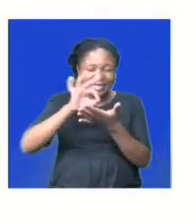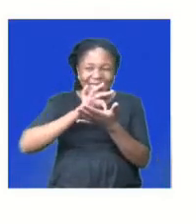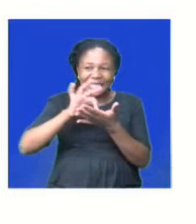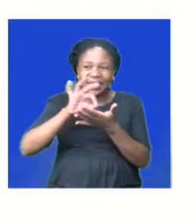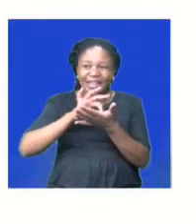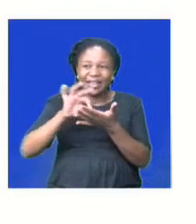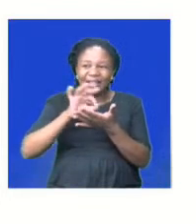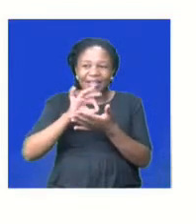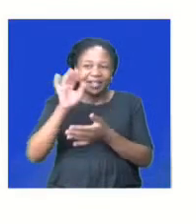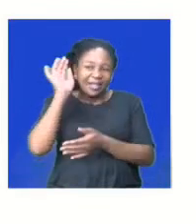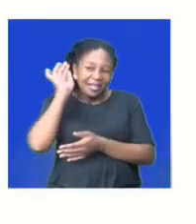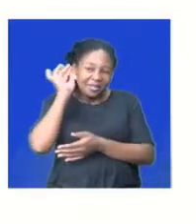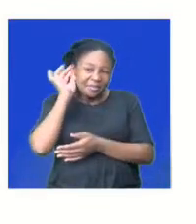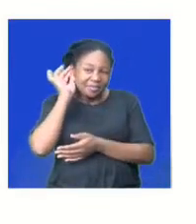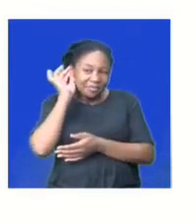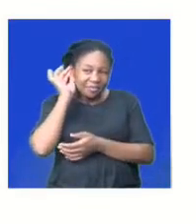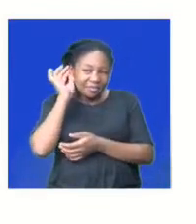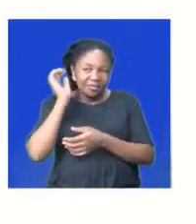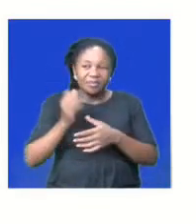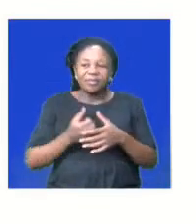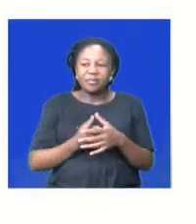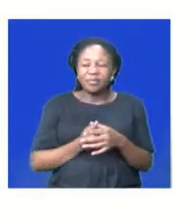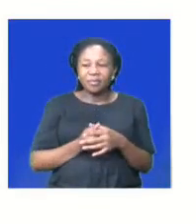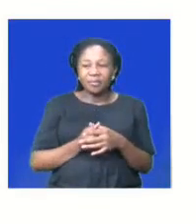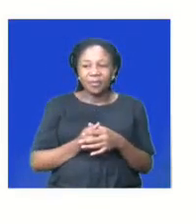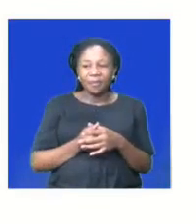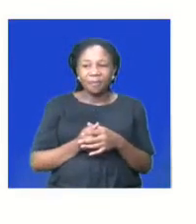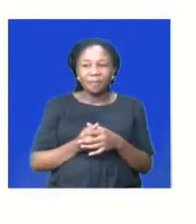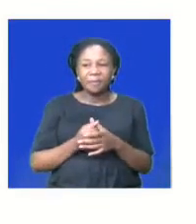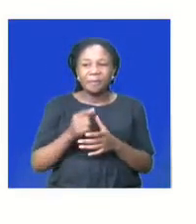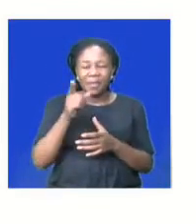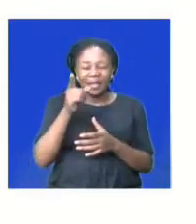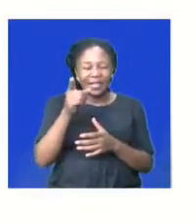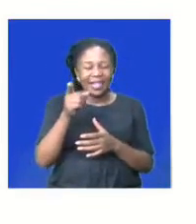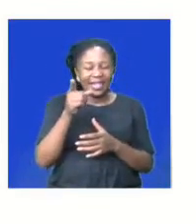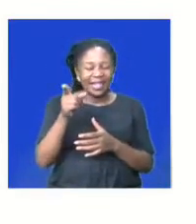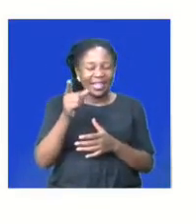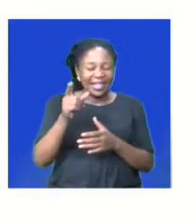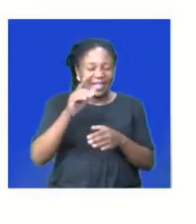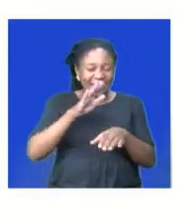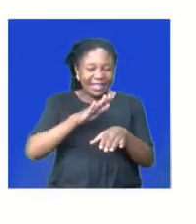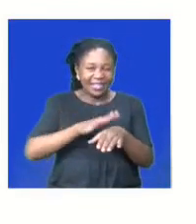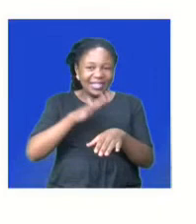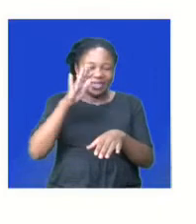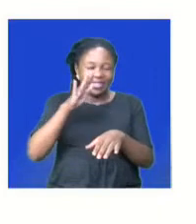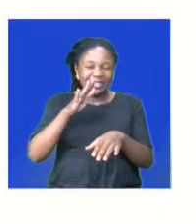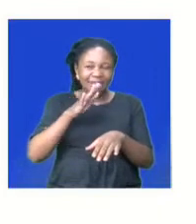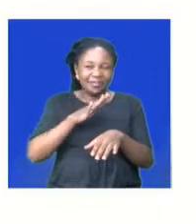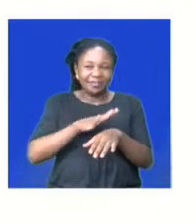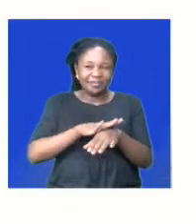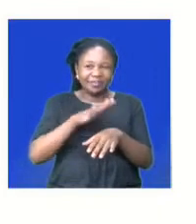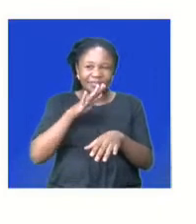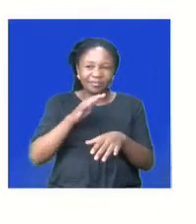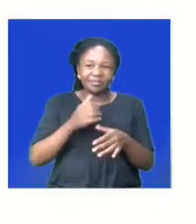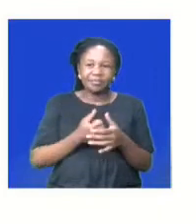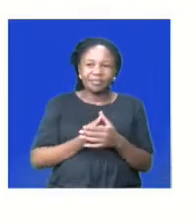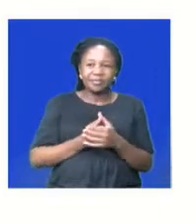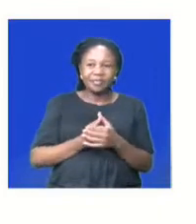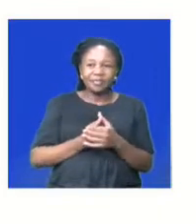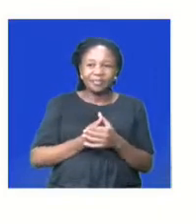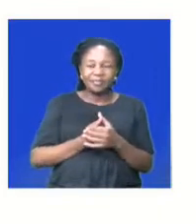using the ear. So this is the sense of touch, sense of